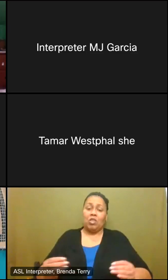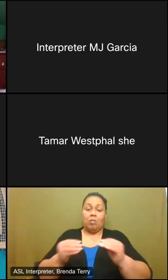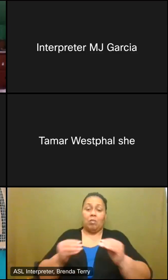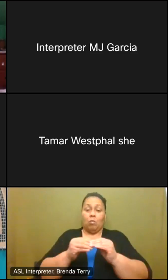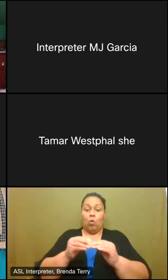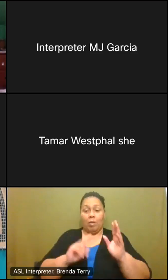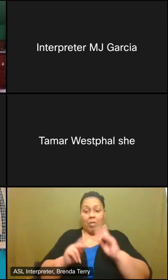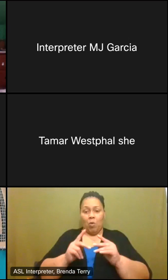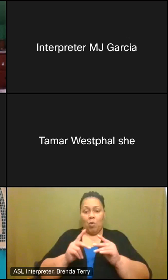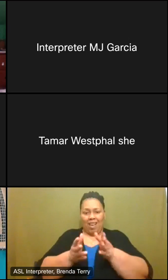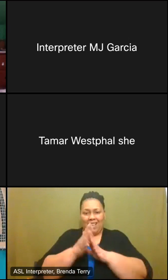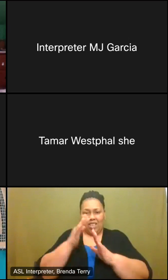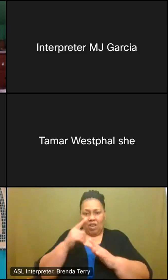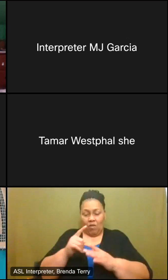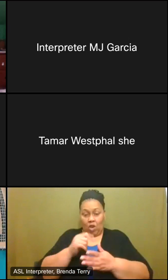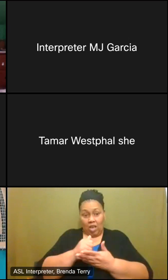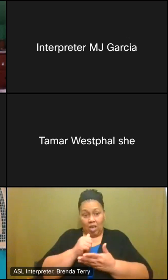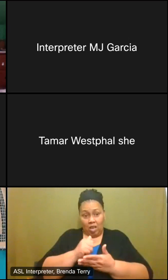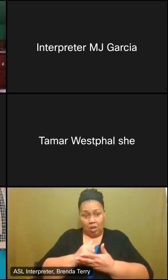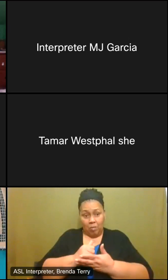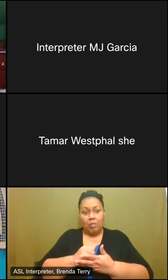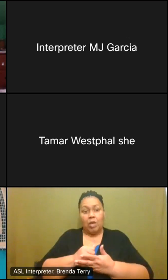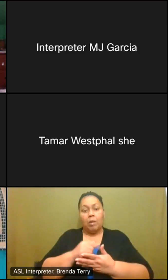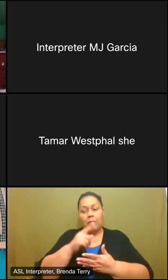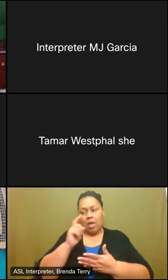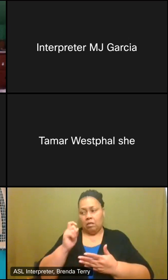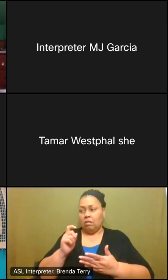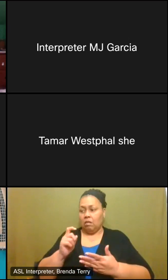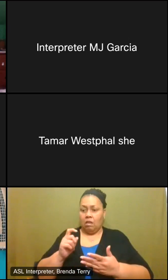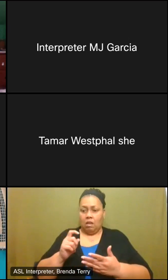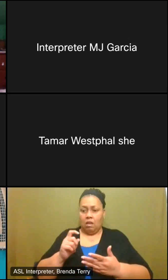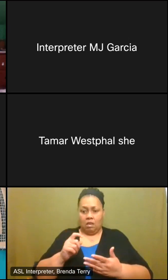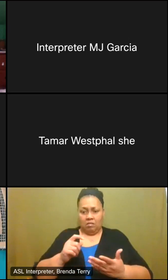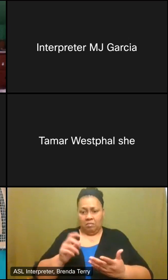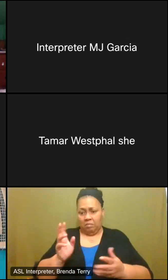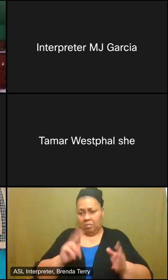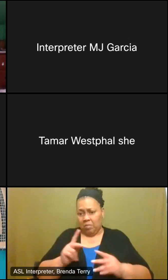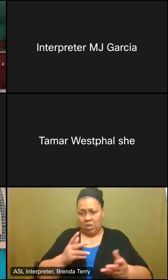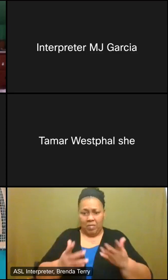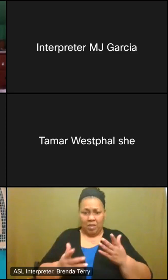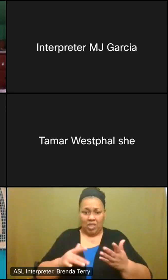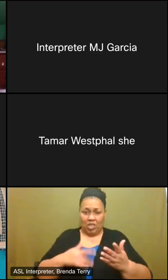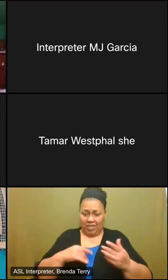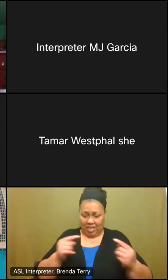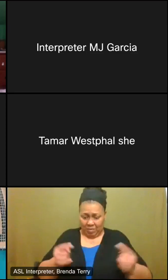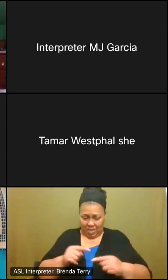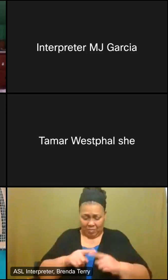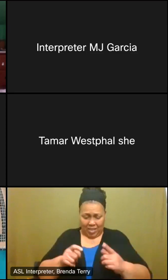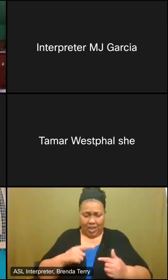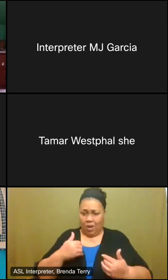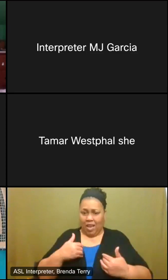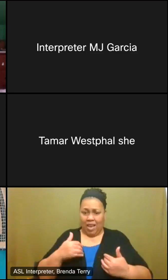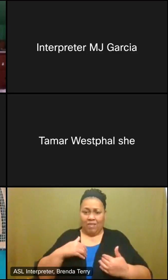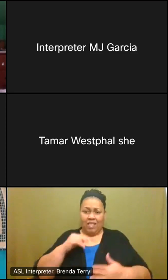help, because I don't think people they just feel the pain, but they don't have the guts to go out and